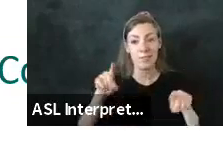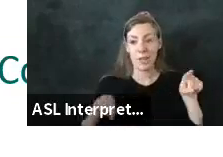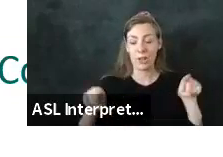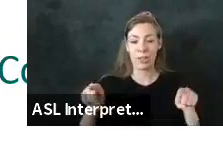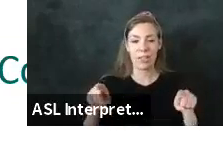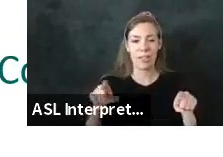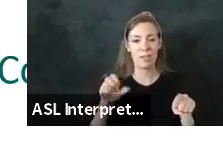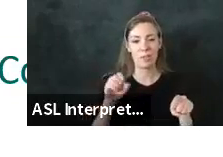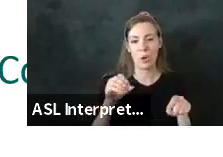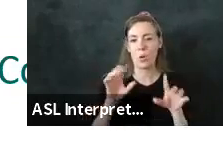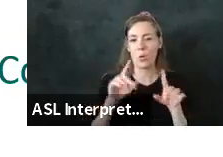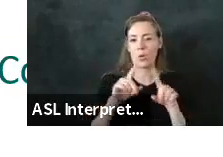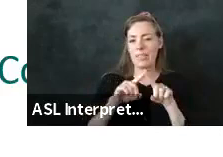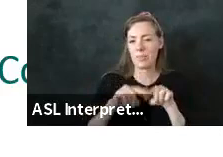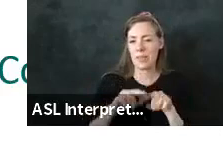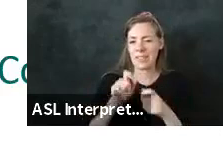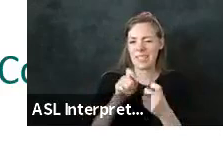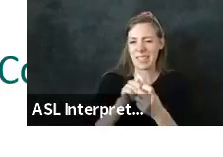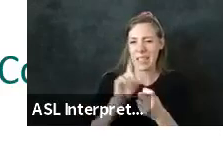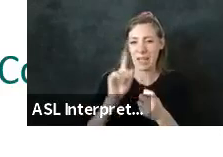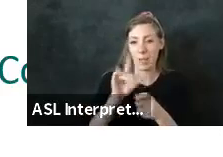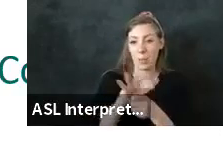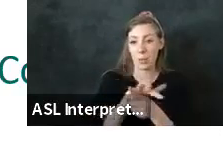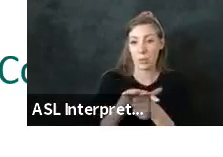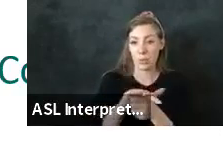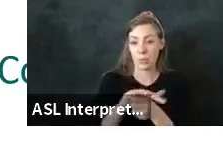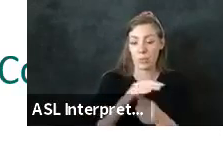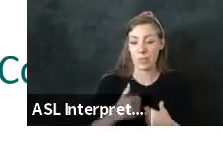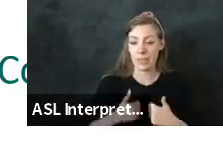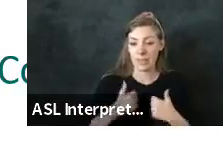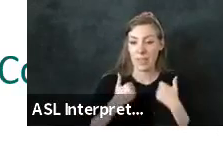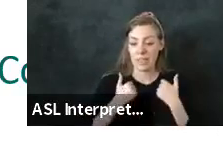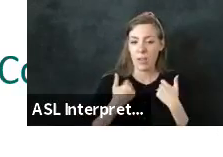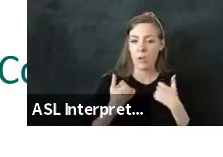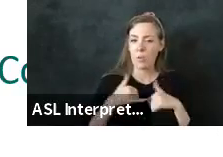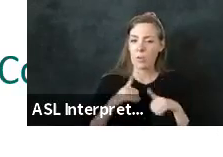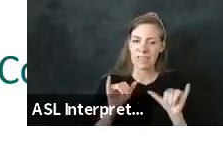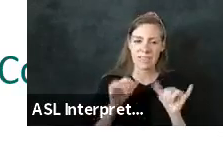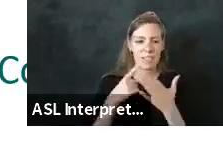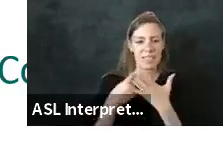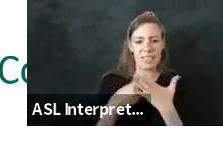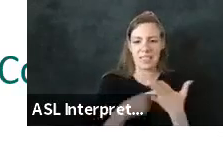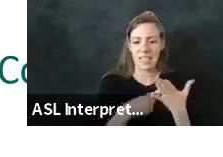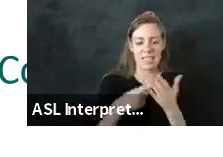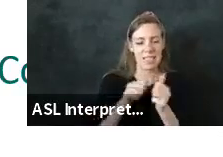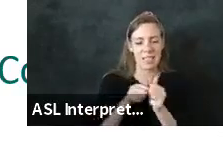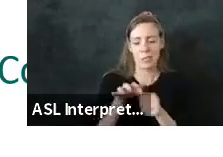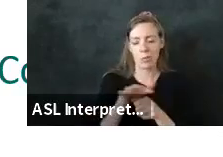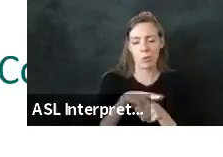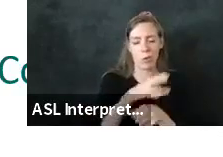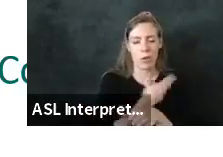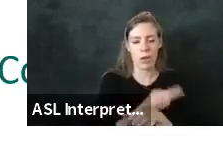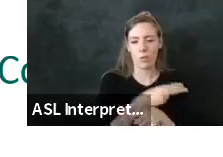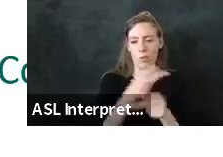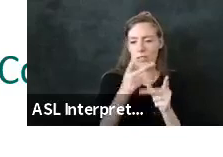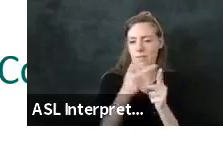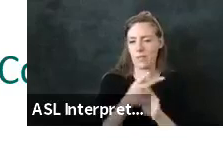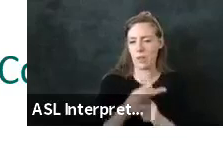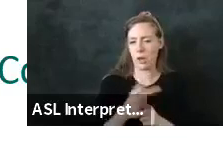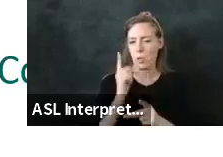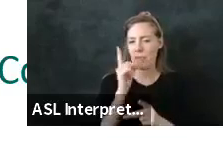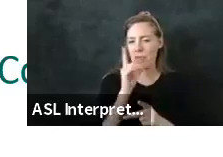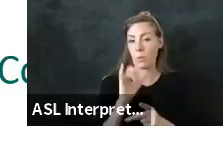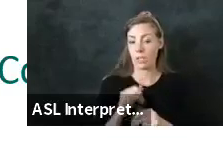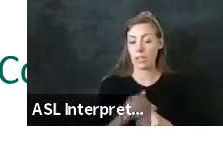defined locally. And as Dr. Mays mentioned, we're still in the process of discussing this criteria with local hospitals and other healthcare